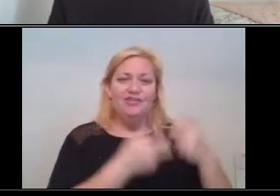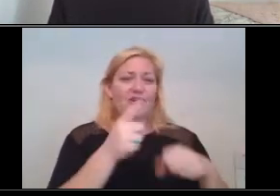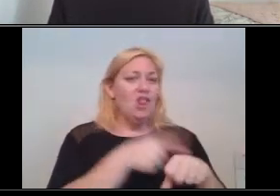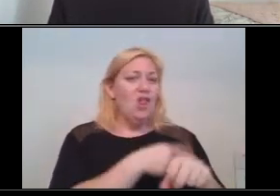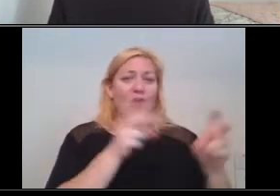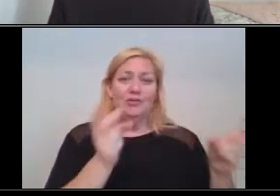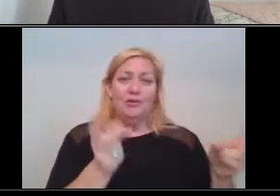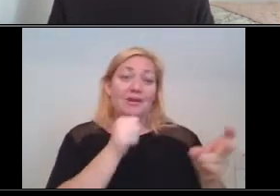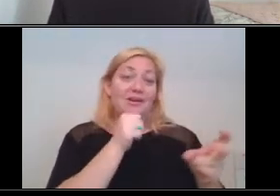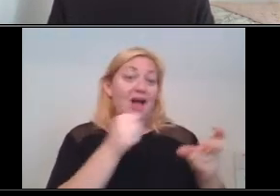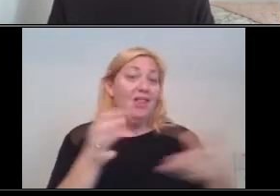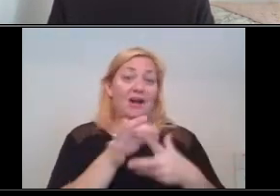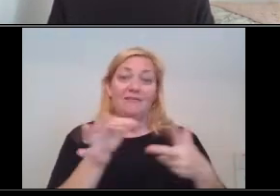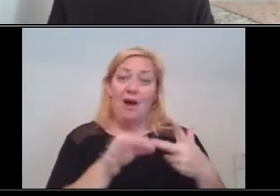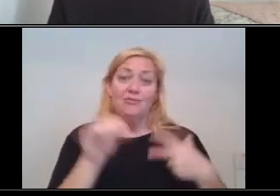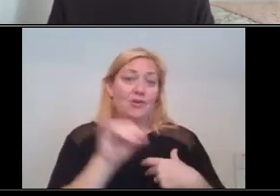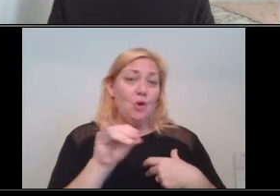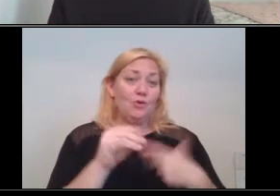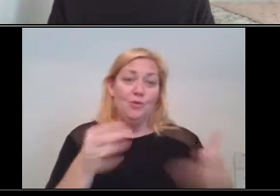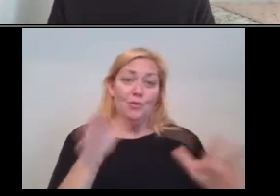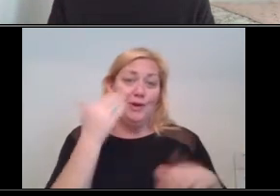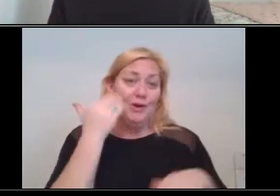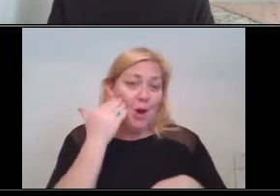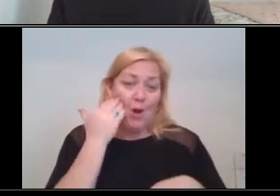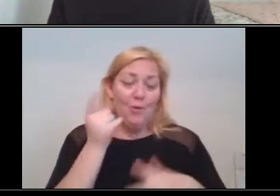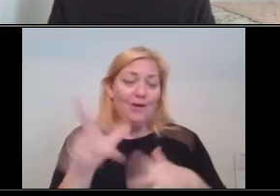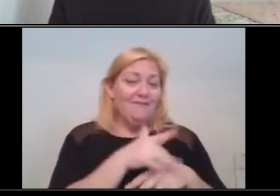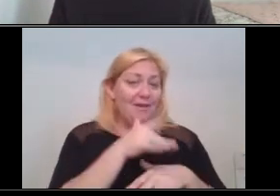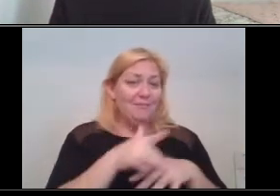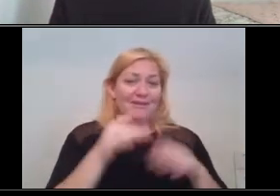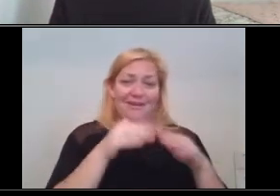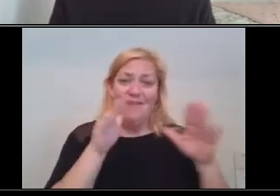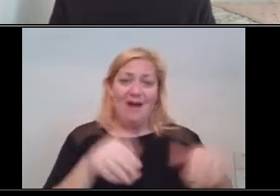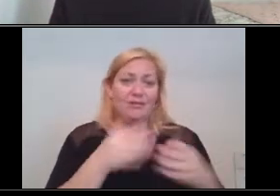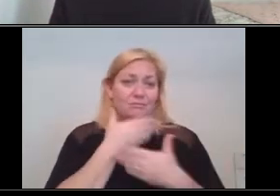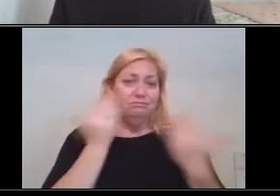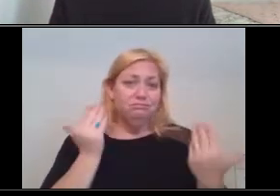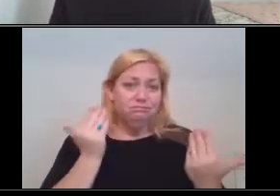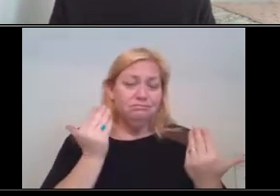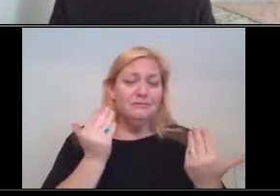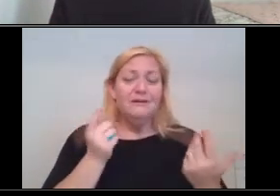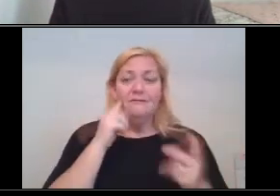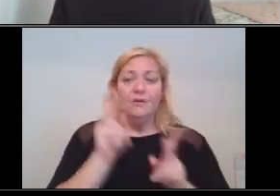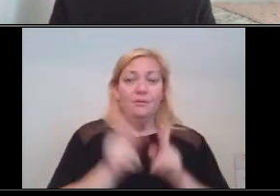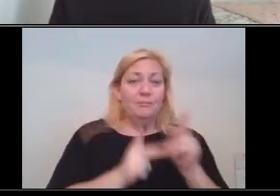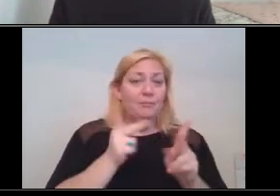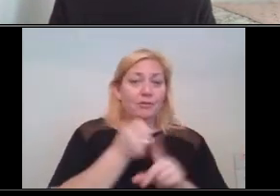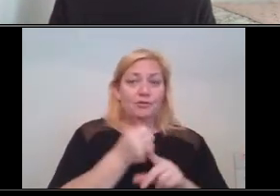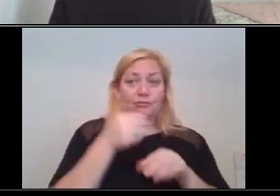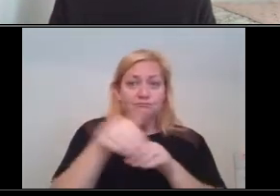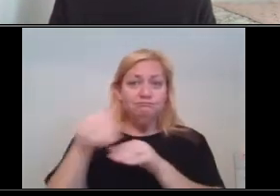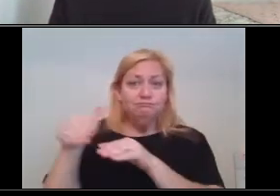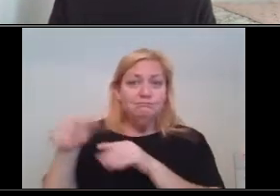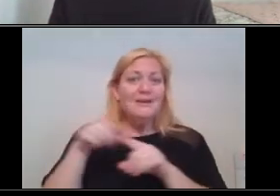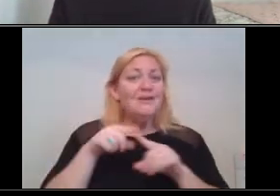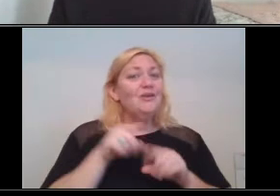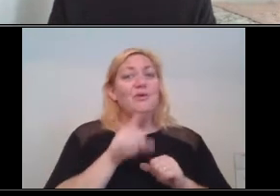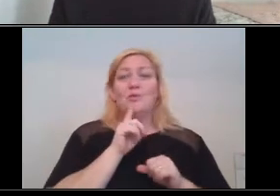great options in Oakland, as we all know, in terms of availability of housing for folks to go into. So it's a